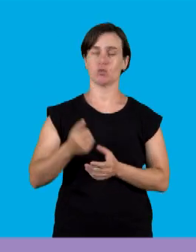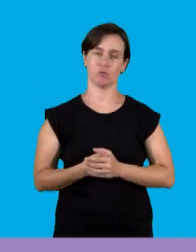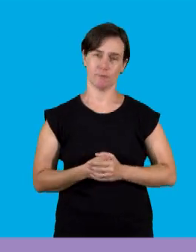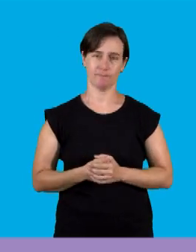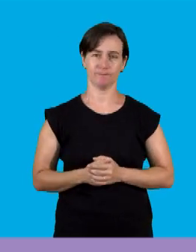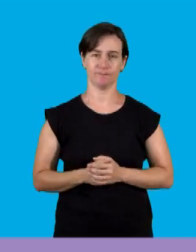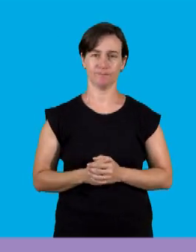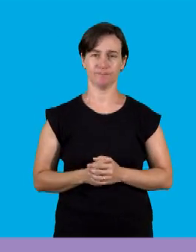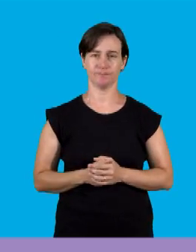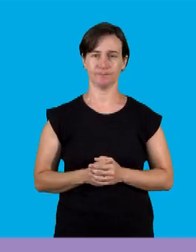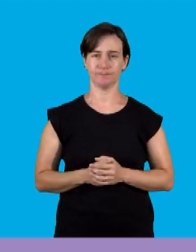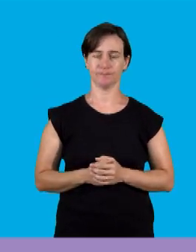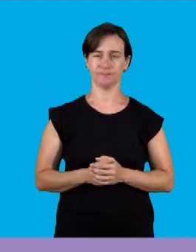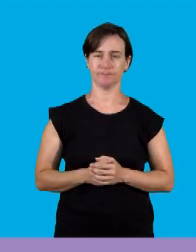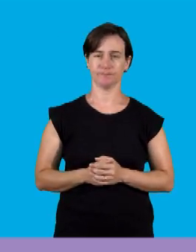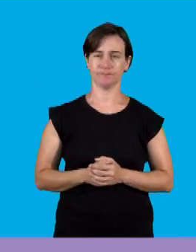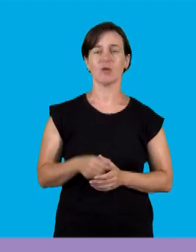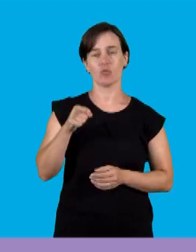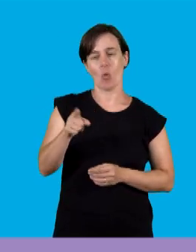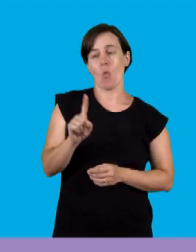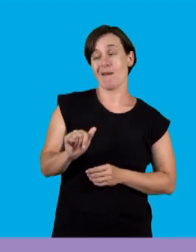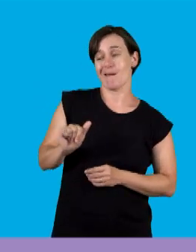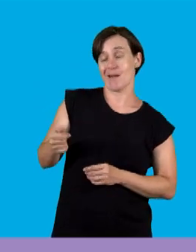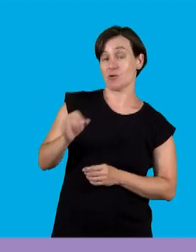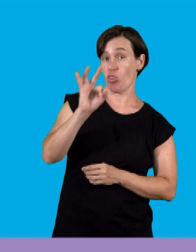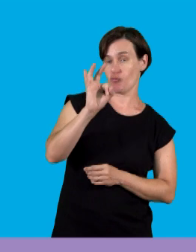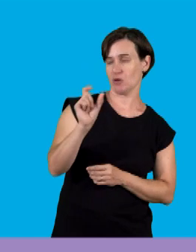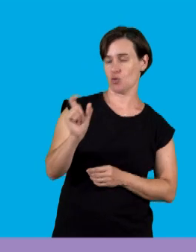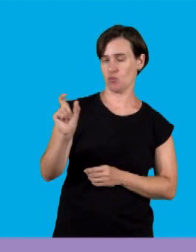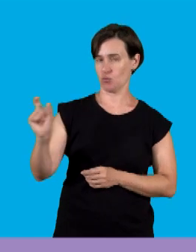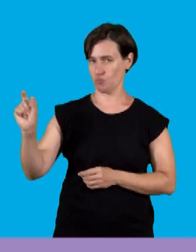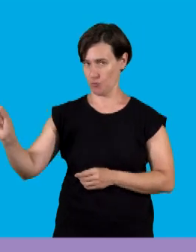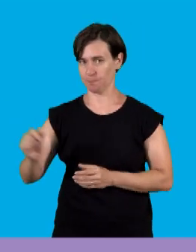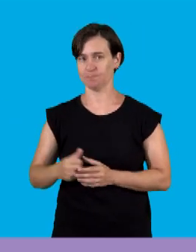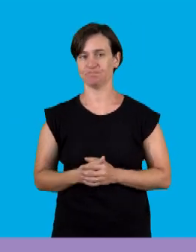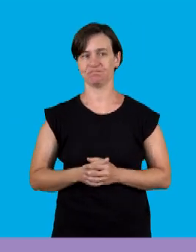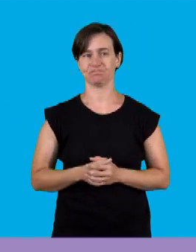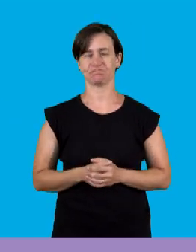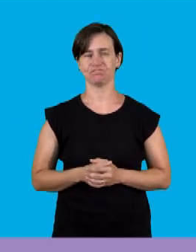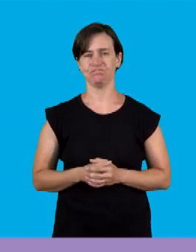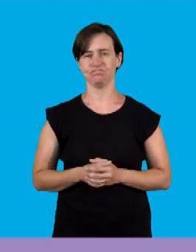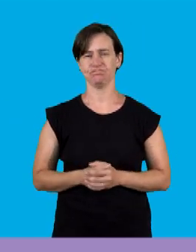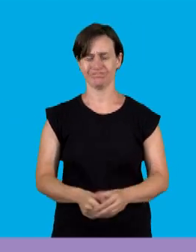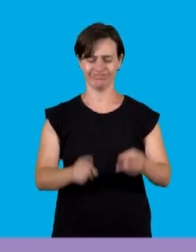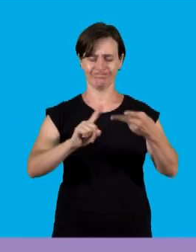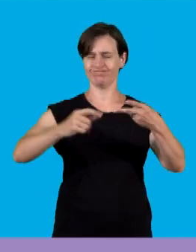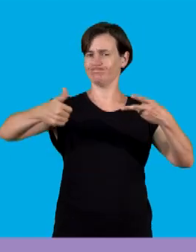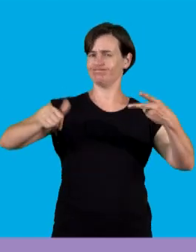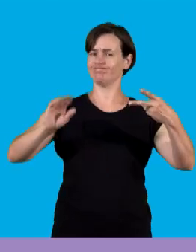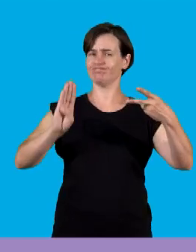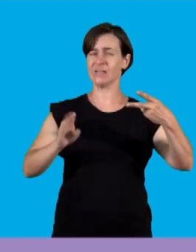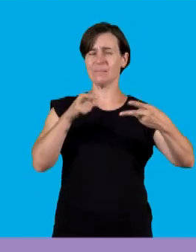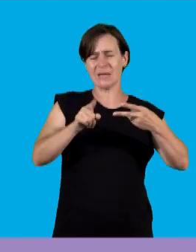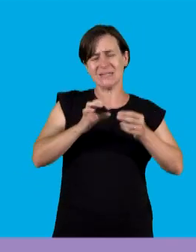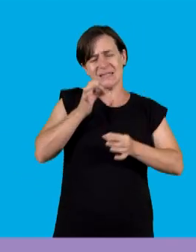17, that will give us a 20. And those are the next 3 terms. So then we need to describe this